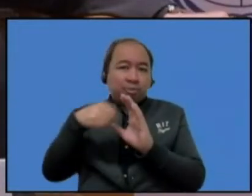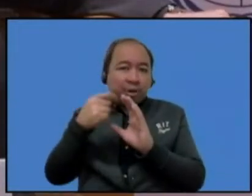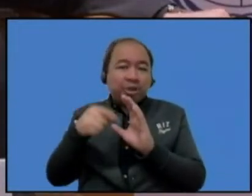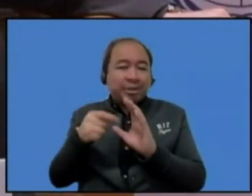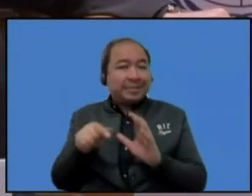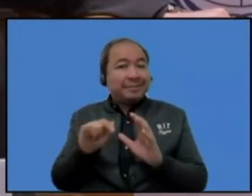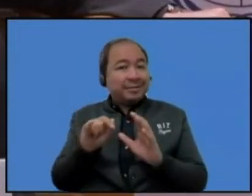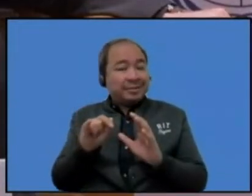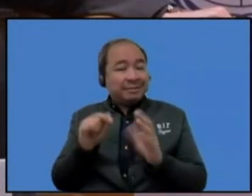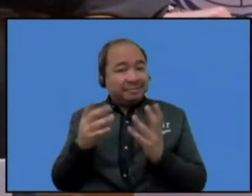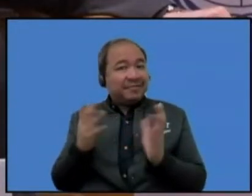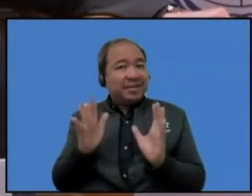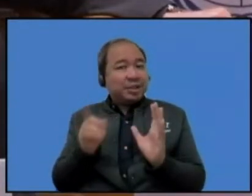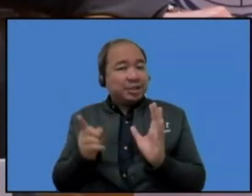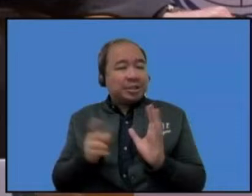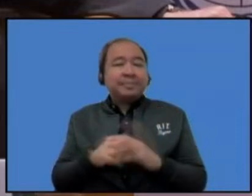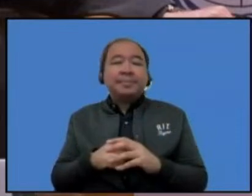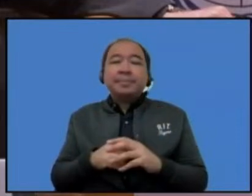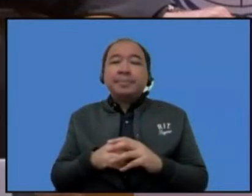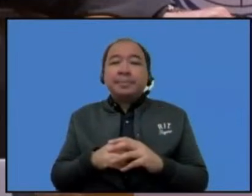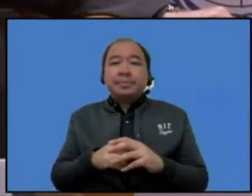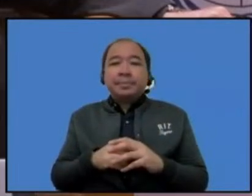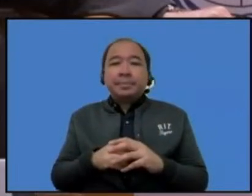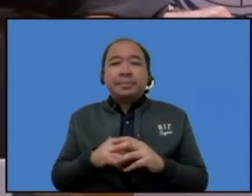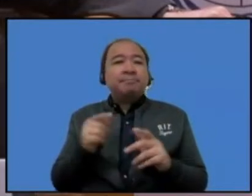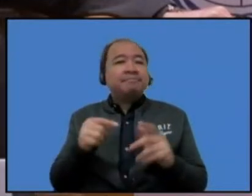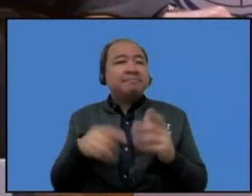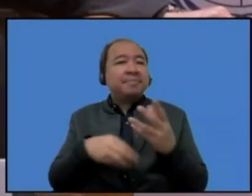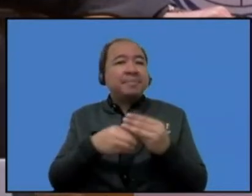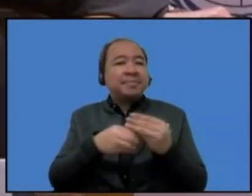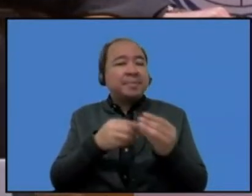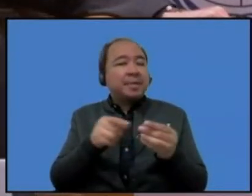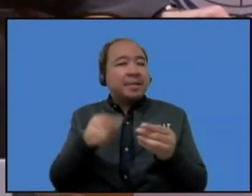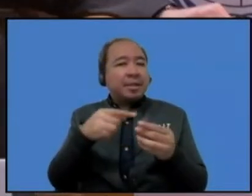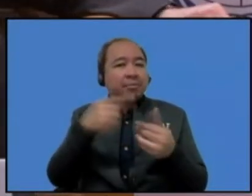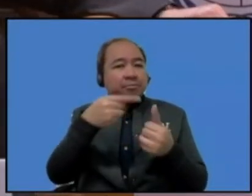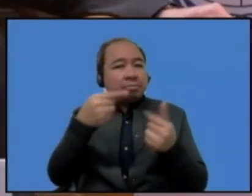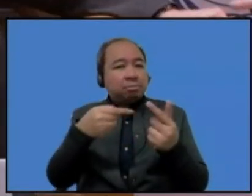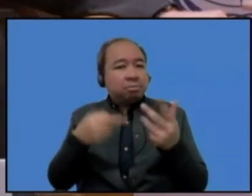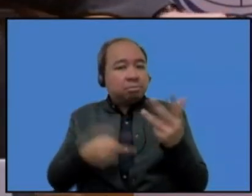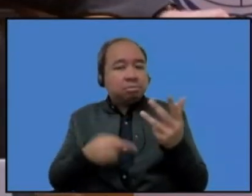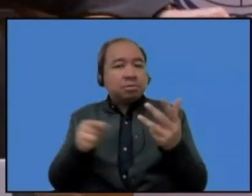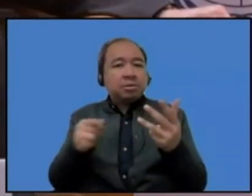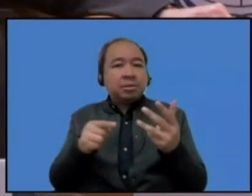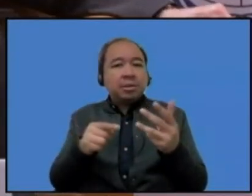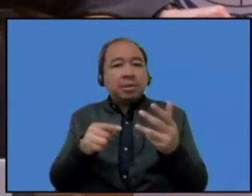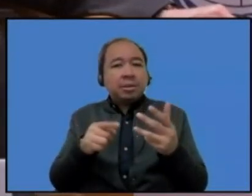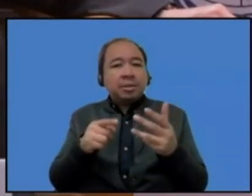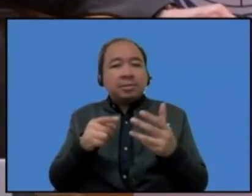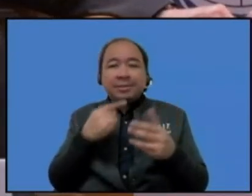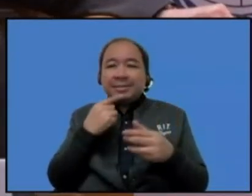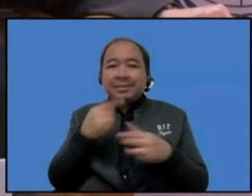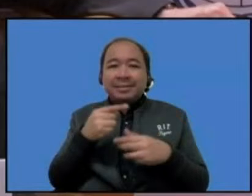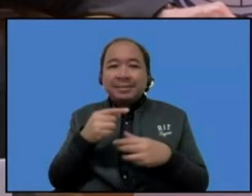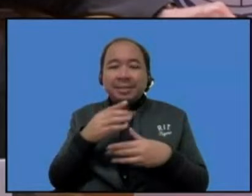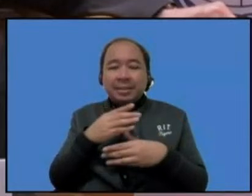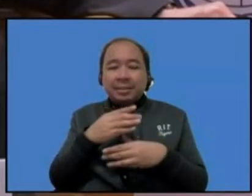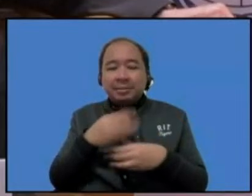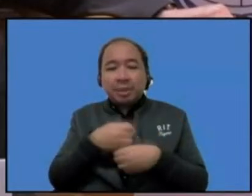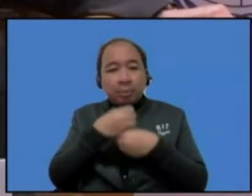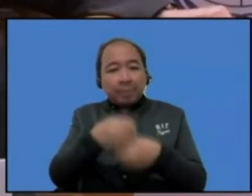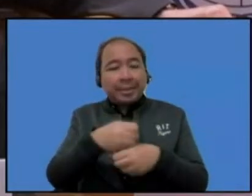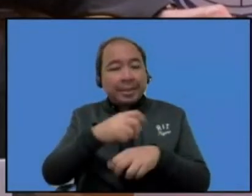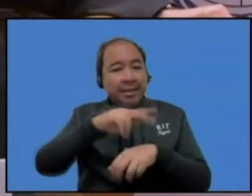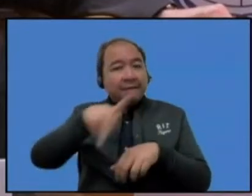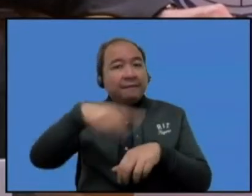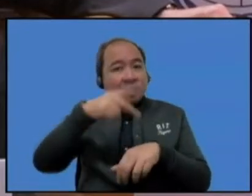I also comment on many of the salient points highlighted by the distinguished colleagues from the Philippines